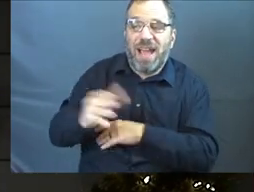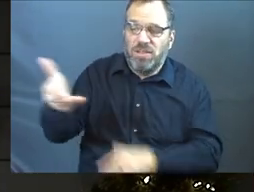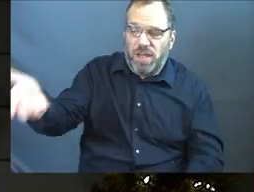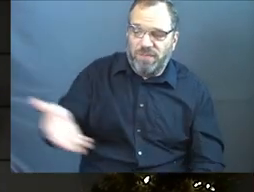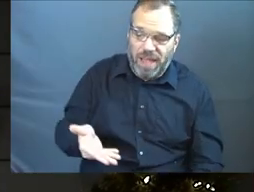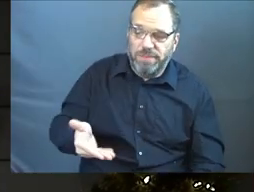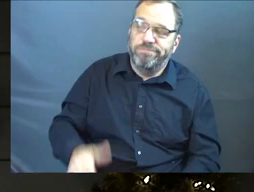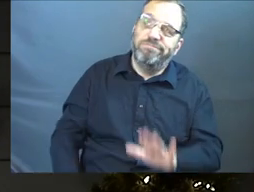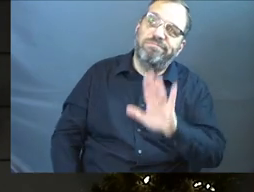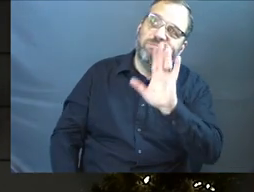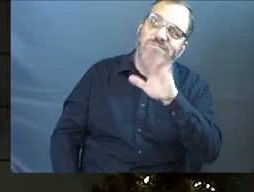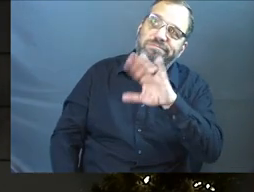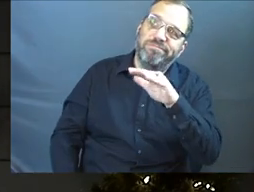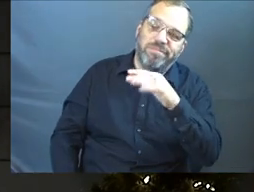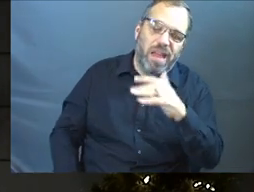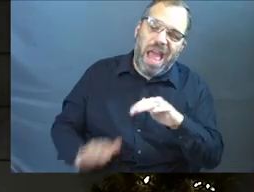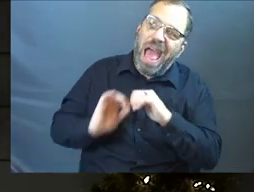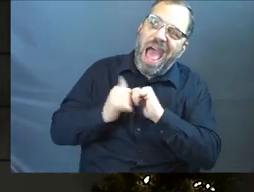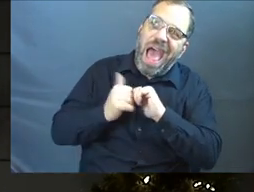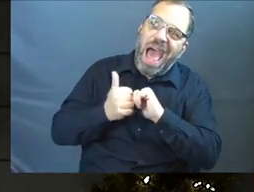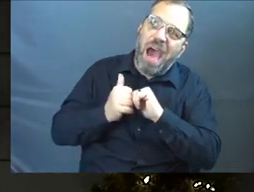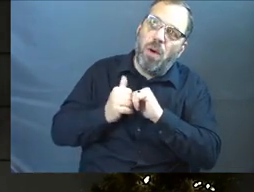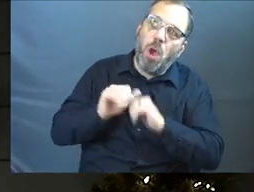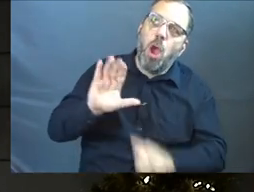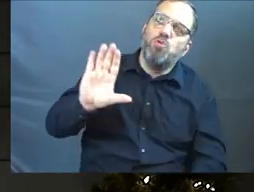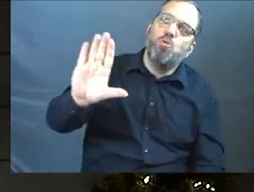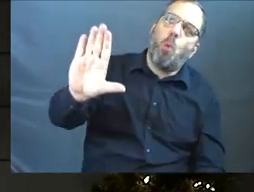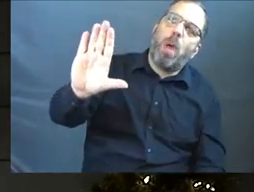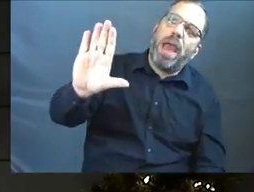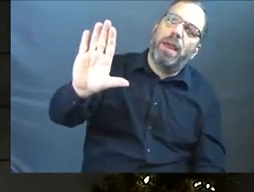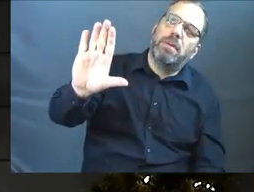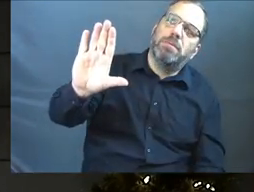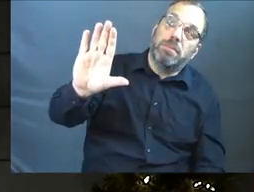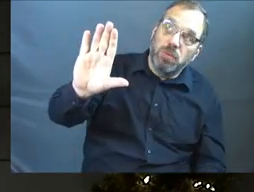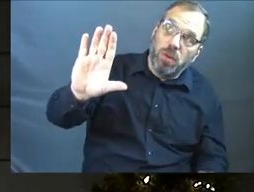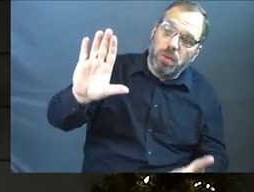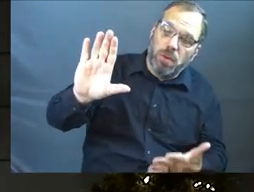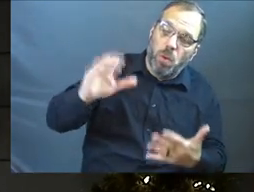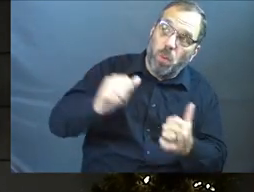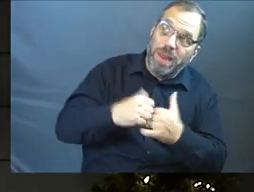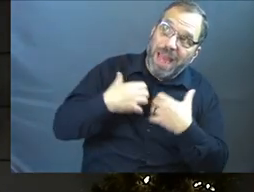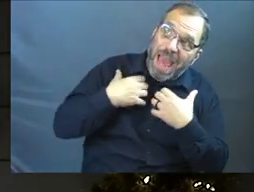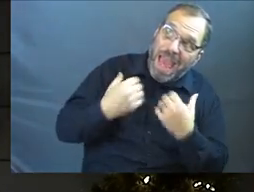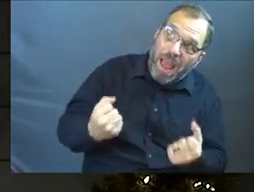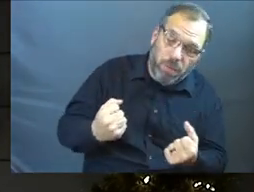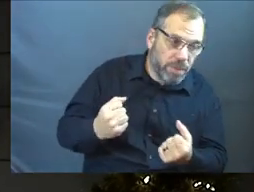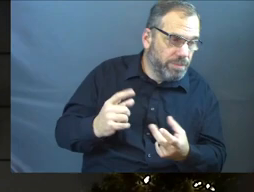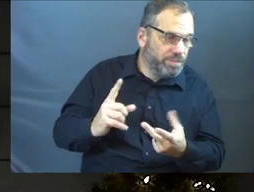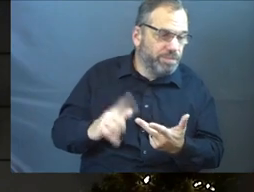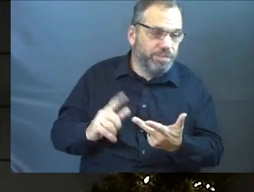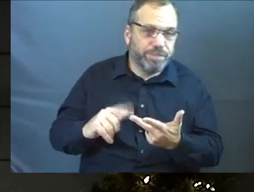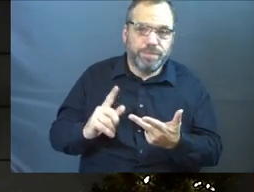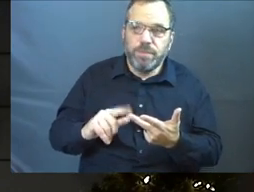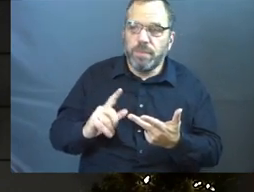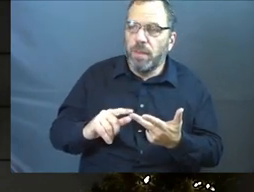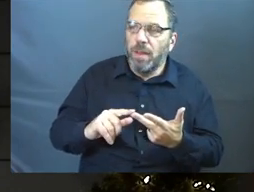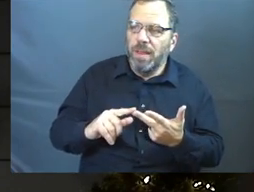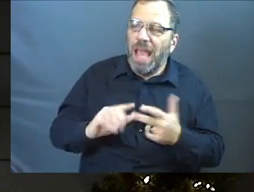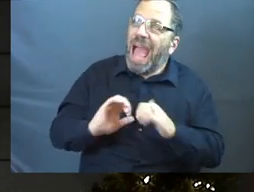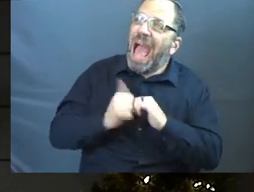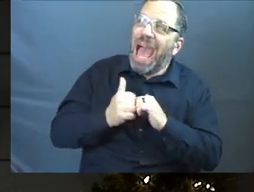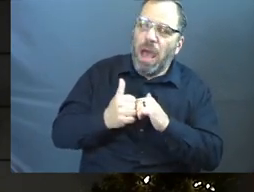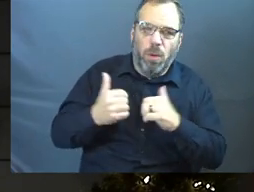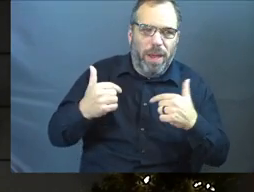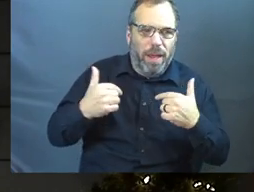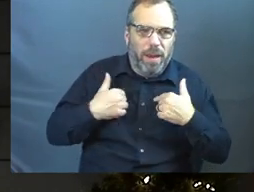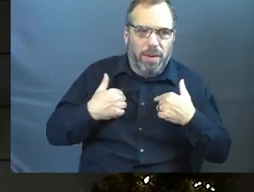advisor in and say, hey, how do I do this your way? How do I do this with health? How do I do this in a way